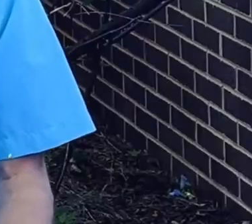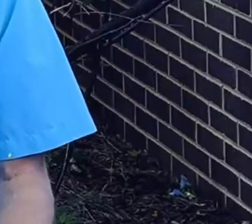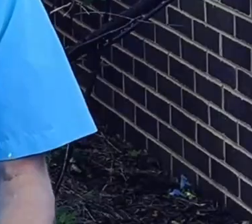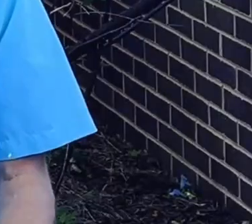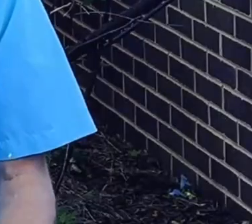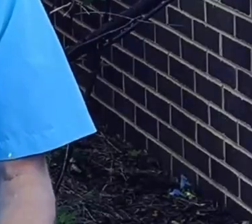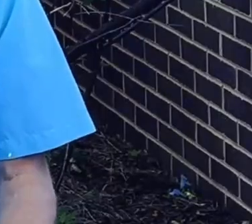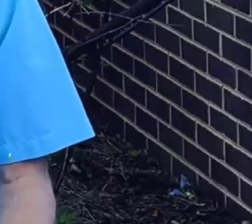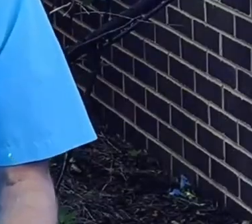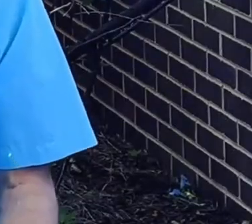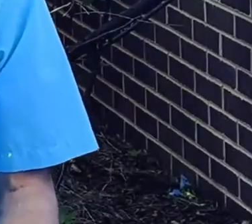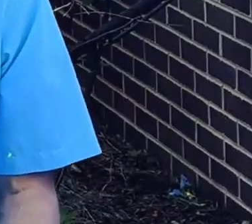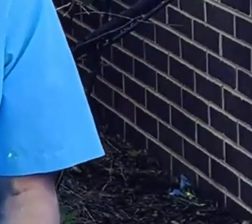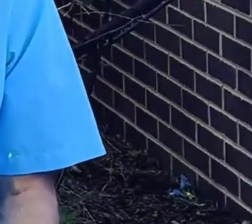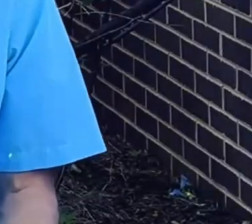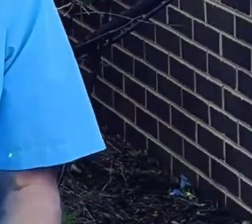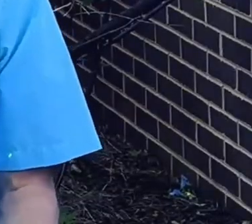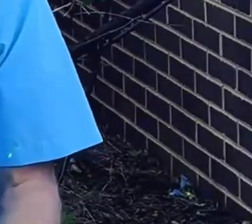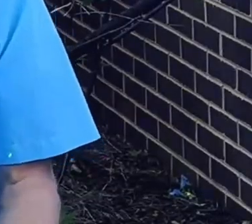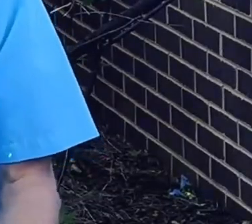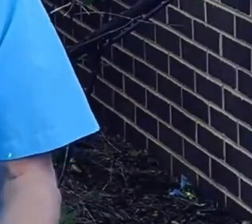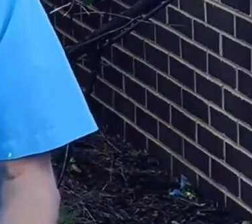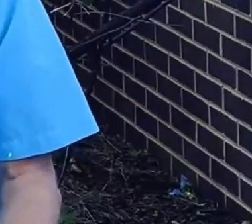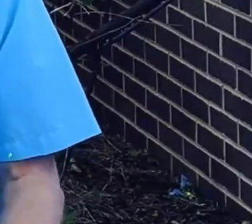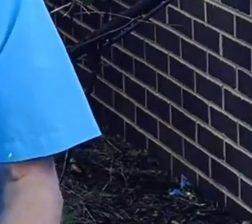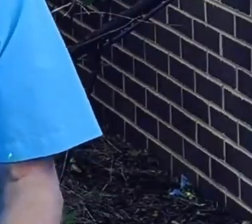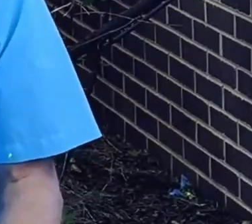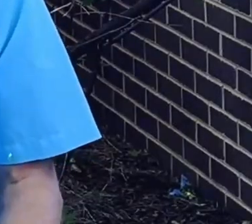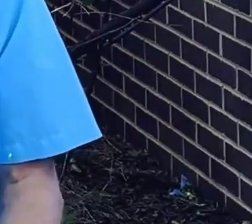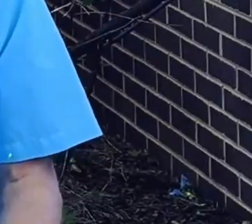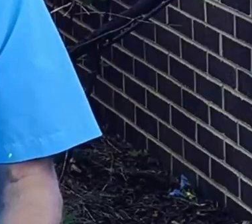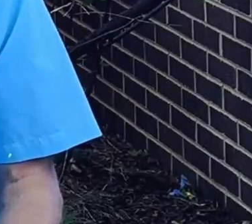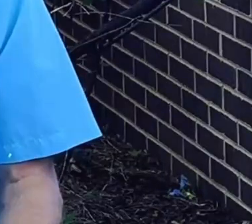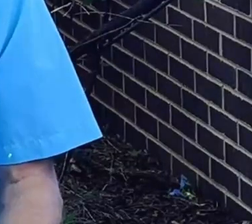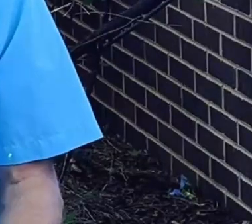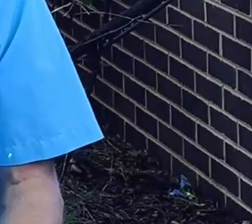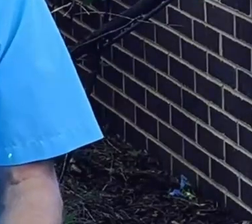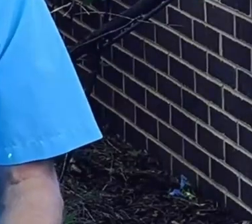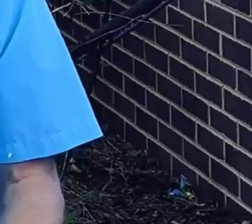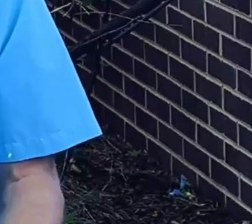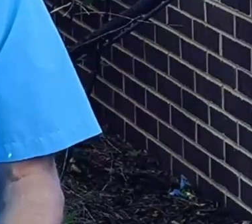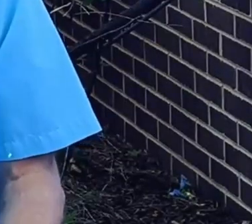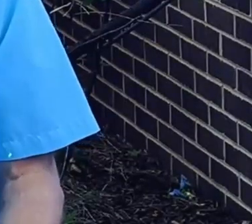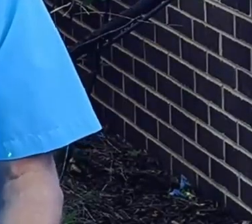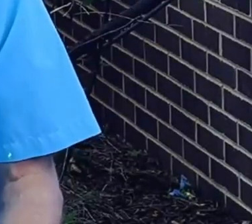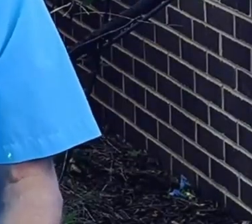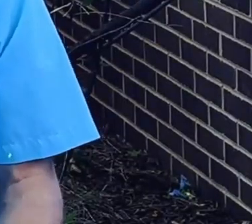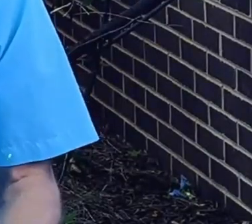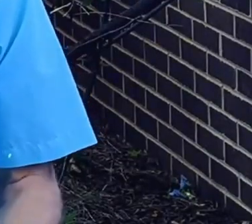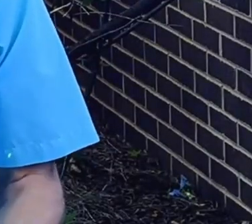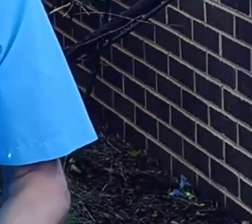Collins High in the late 1970s would say he was the best leader that any of us had ever seen to that